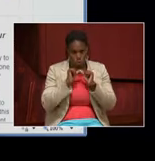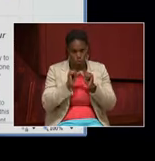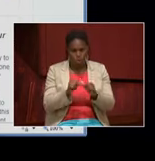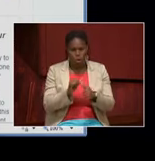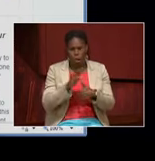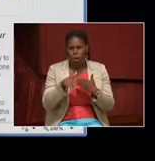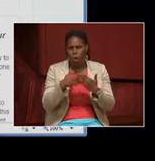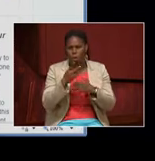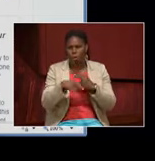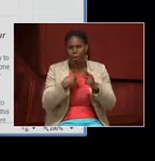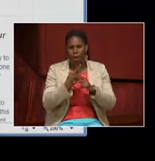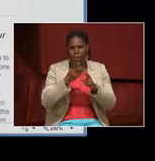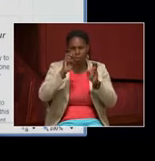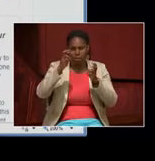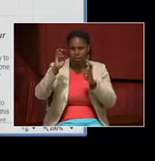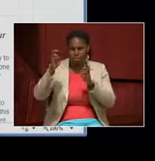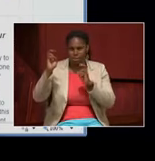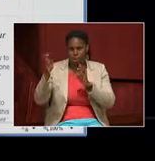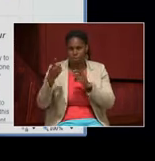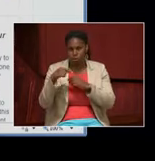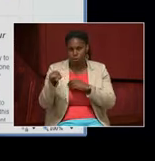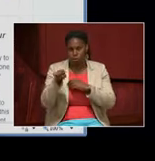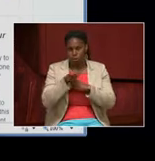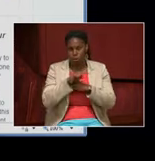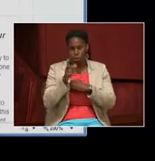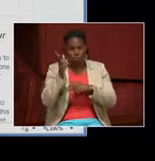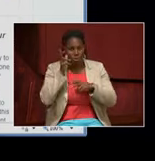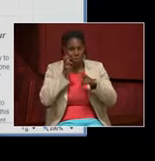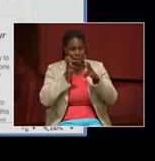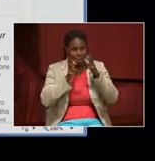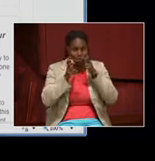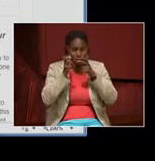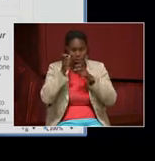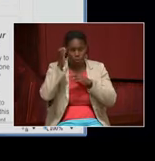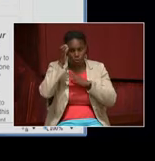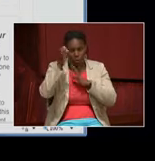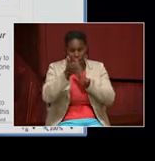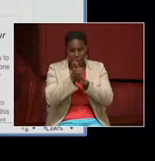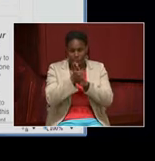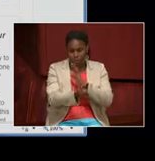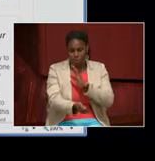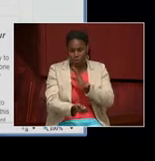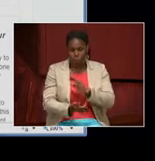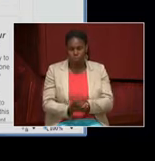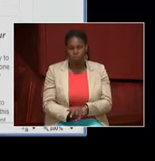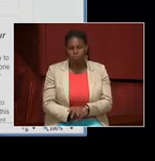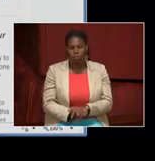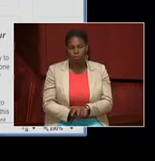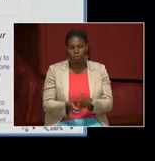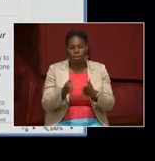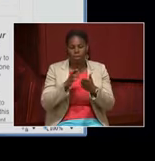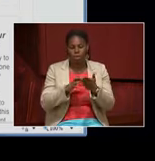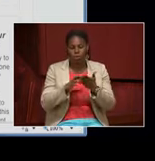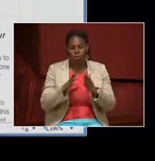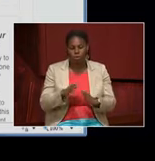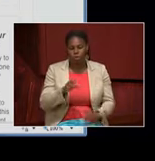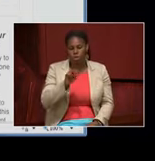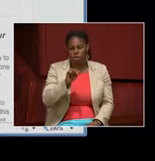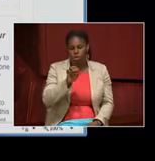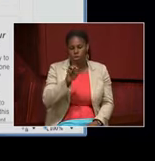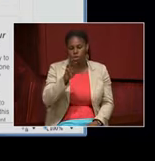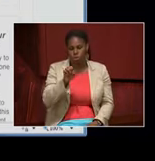good topics for you to listen to experts on. The Researcher News is